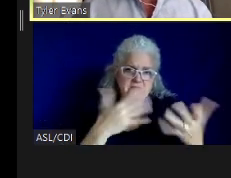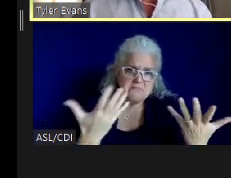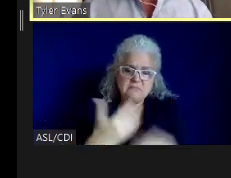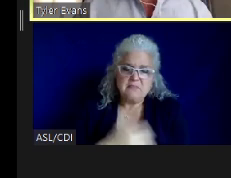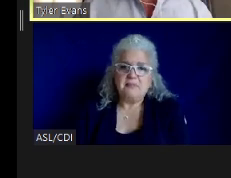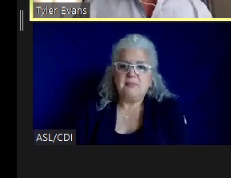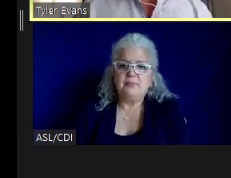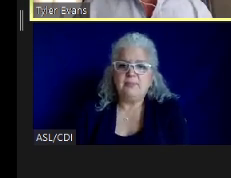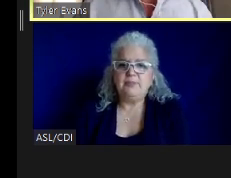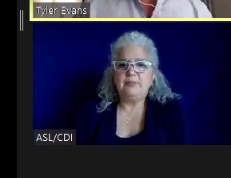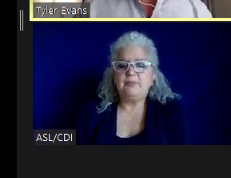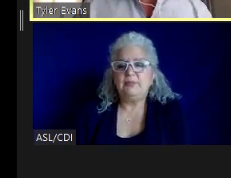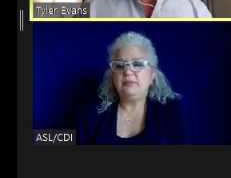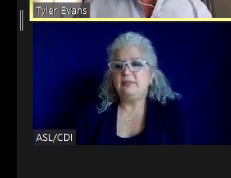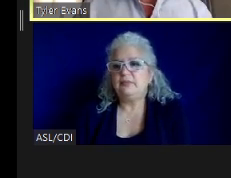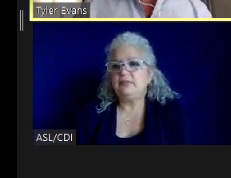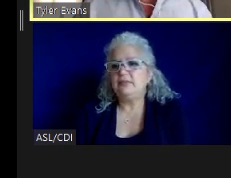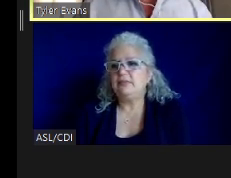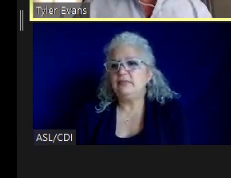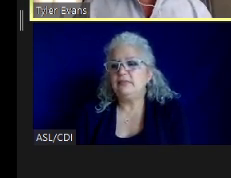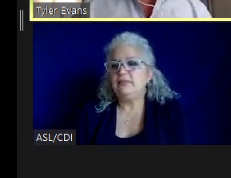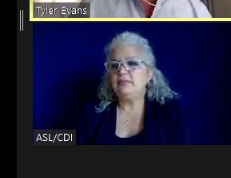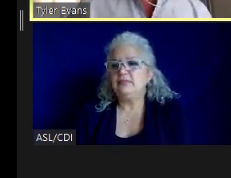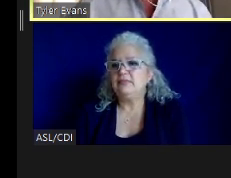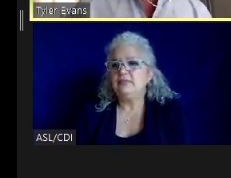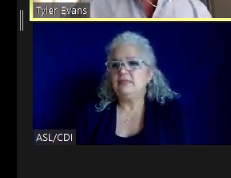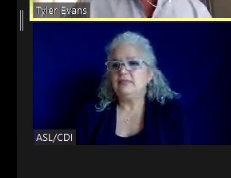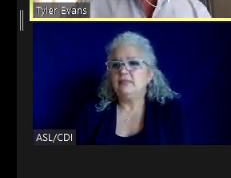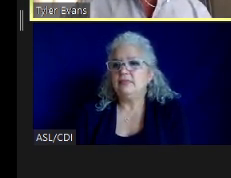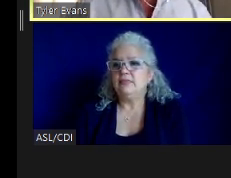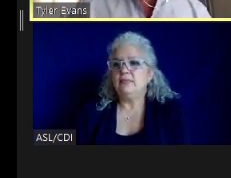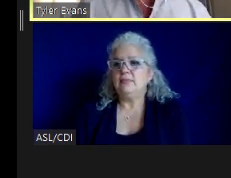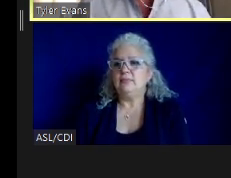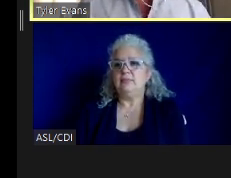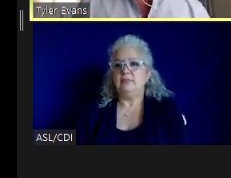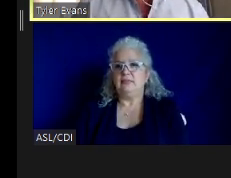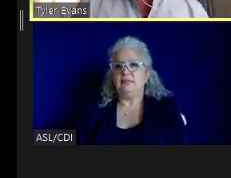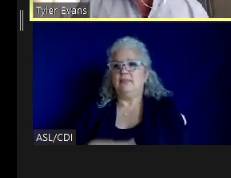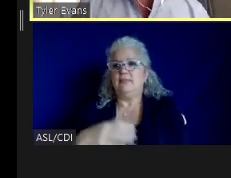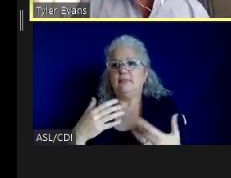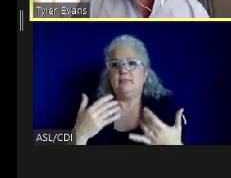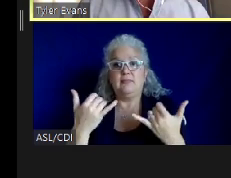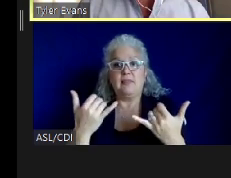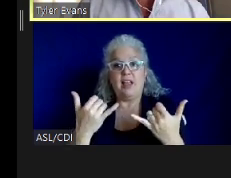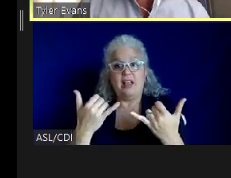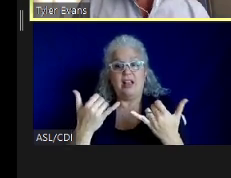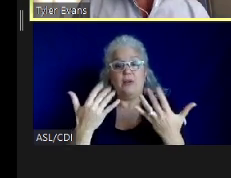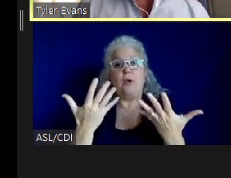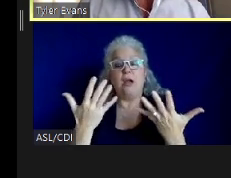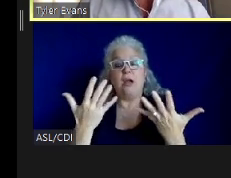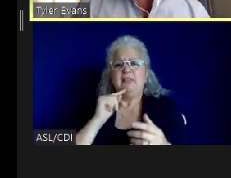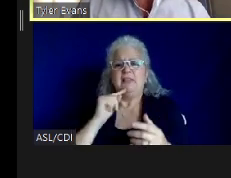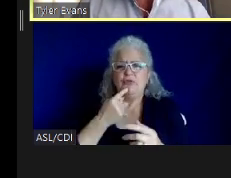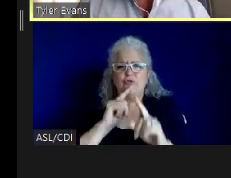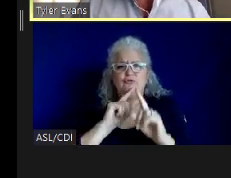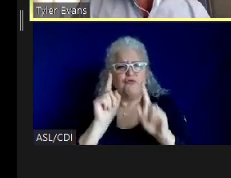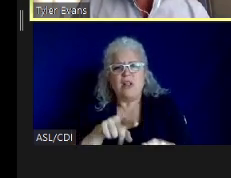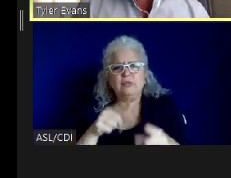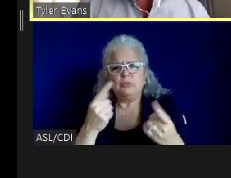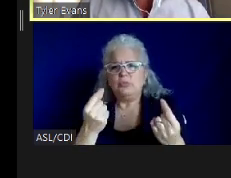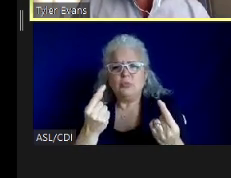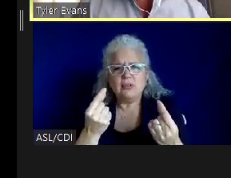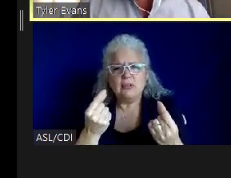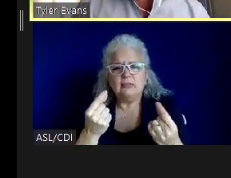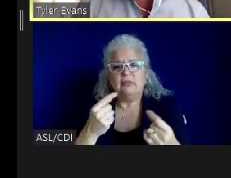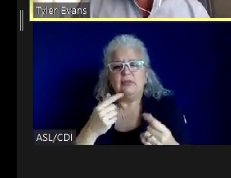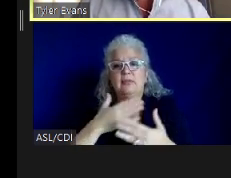And then in terms of more severe sort of allergic reactions, anaphylactic reactions, we are tracking